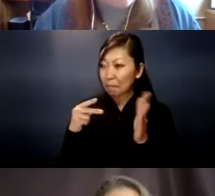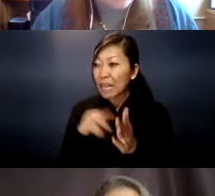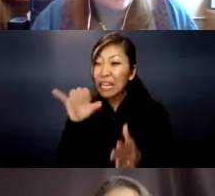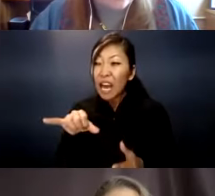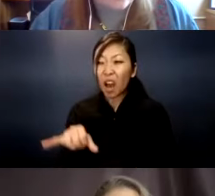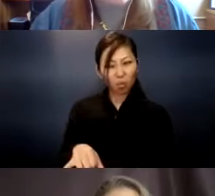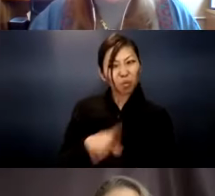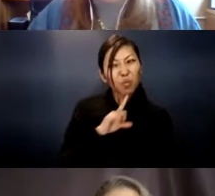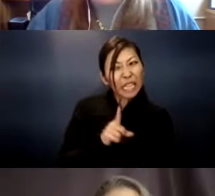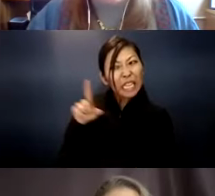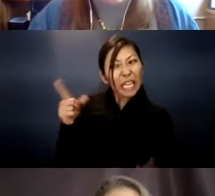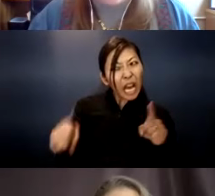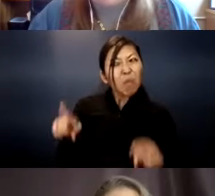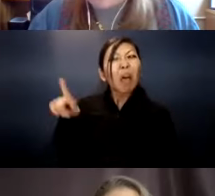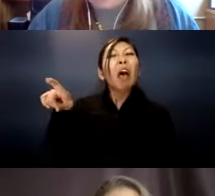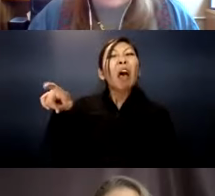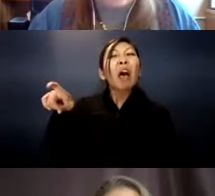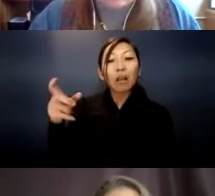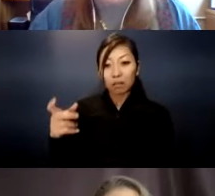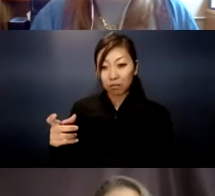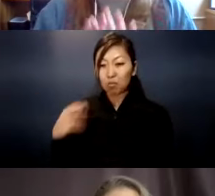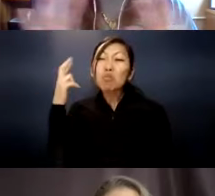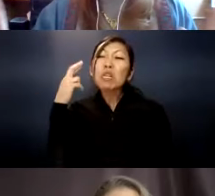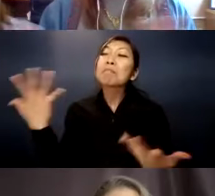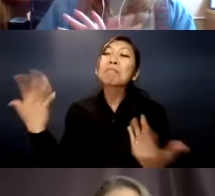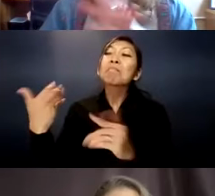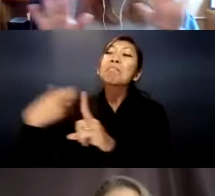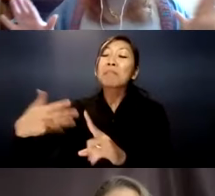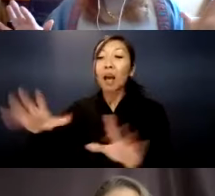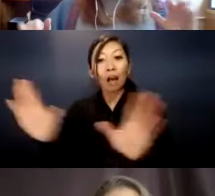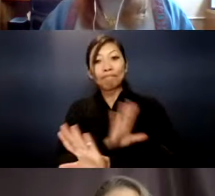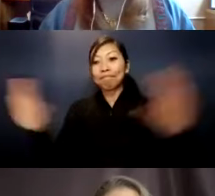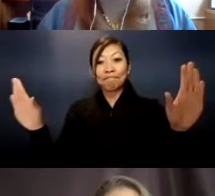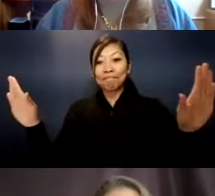that because, was there a reason? Did you do, no.